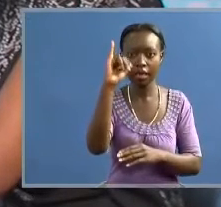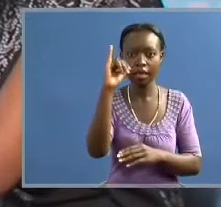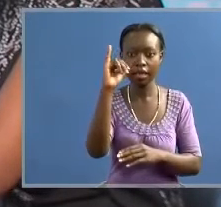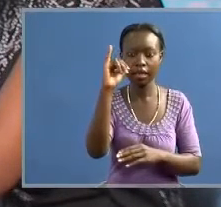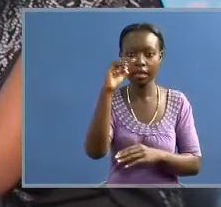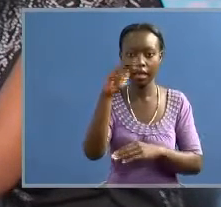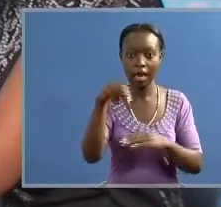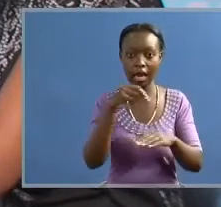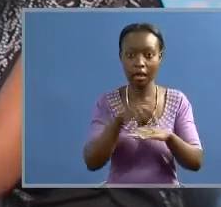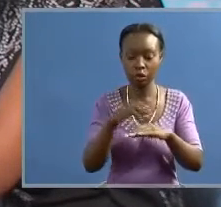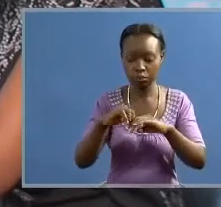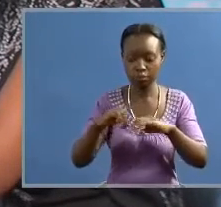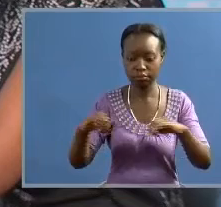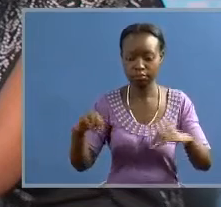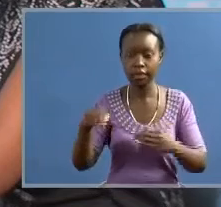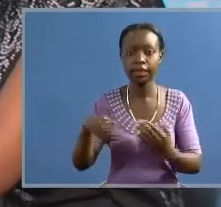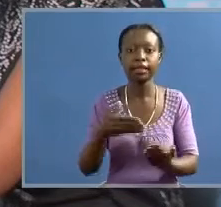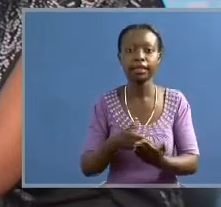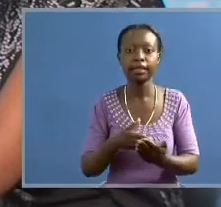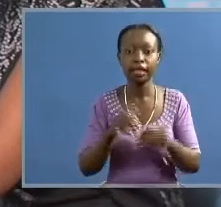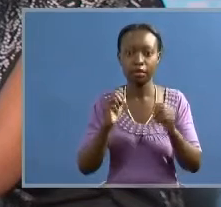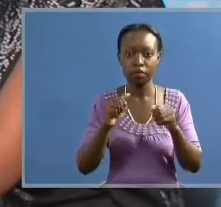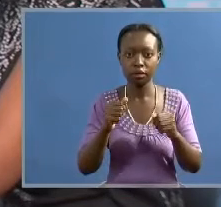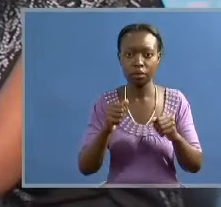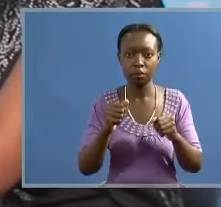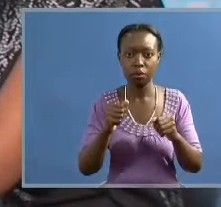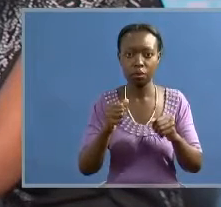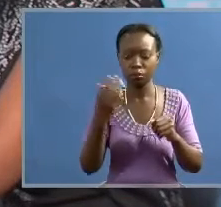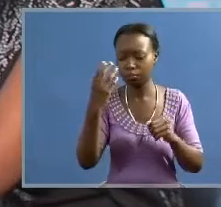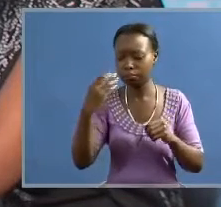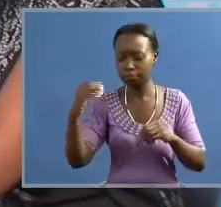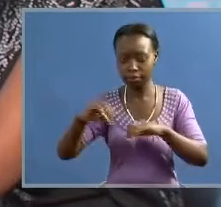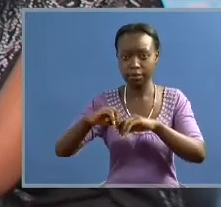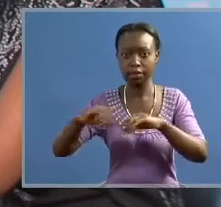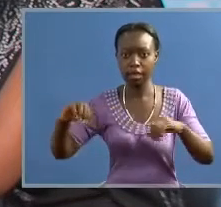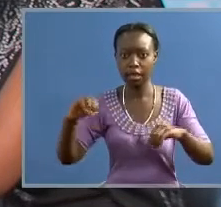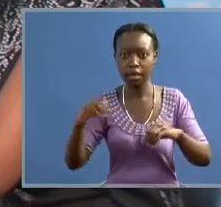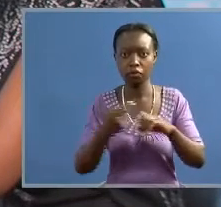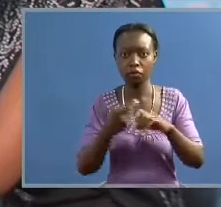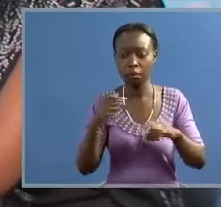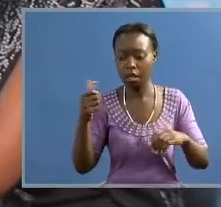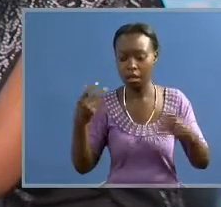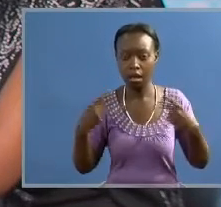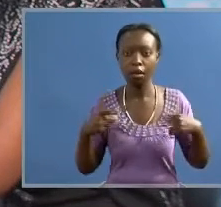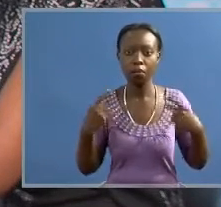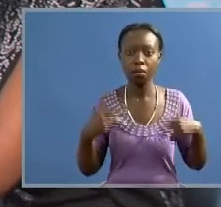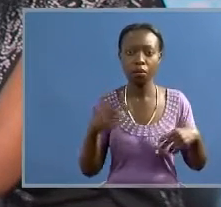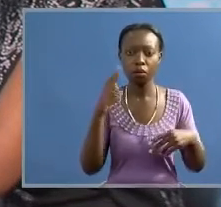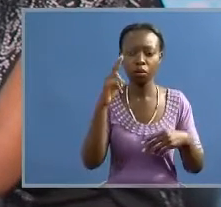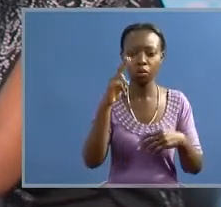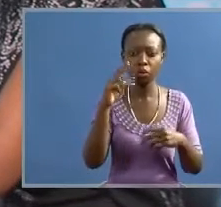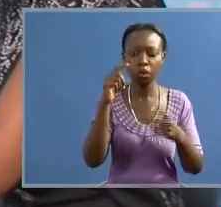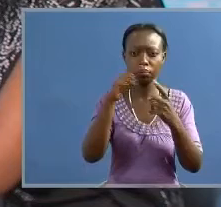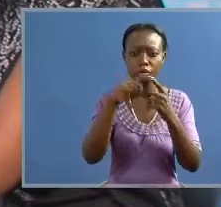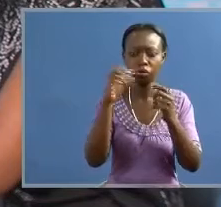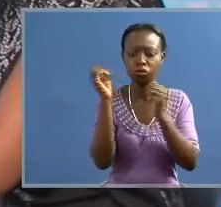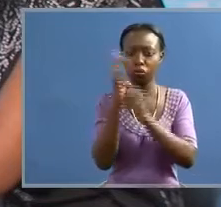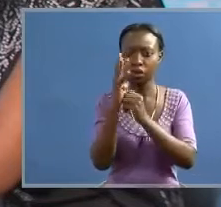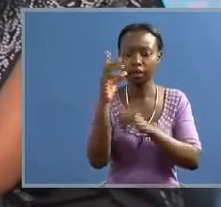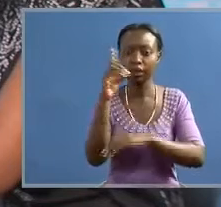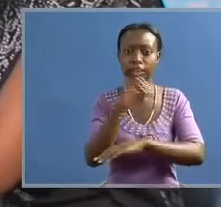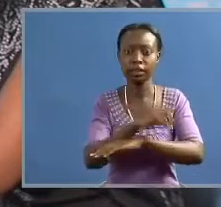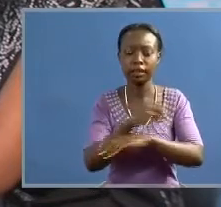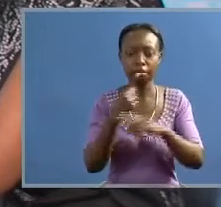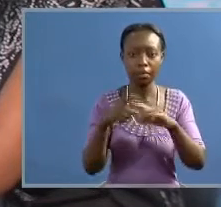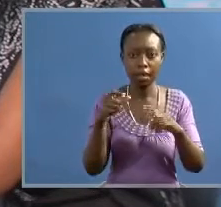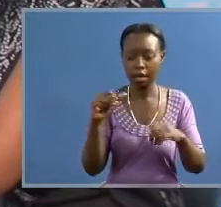person can be taken for isolation and can be observed for those 2 to 14 days, which is the incubation period. But the rest of the